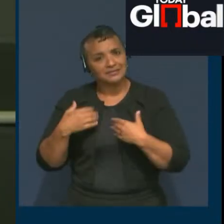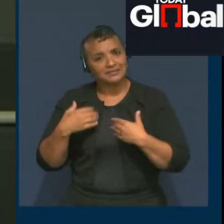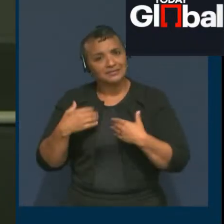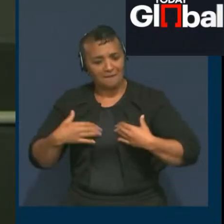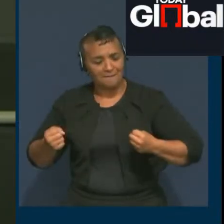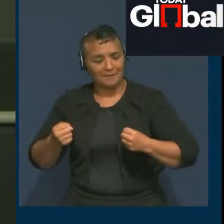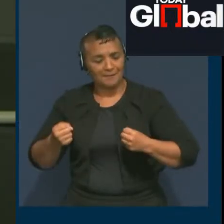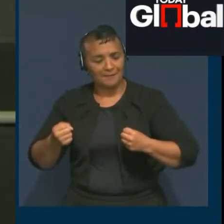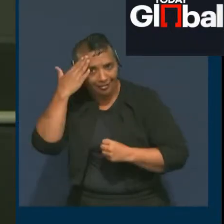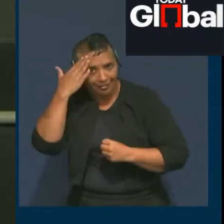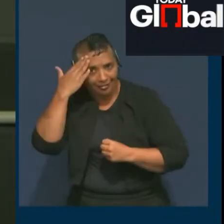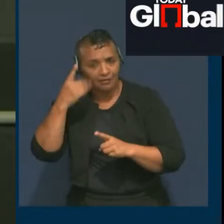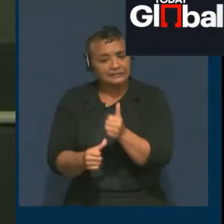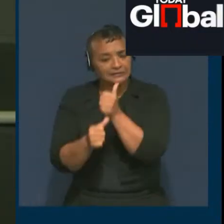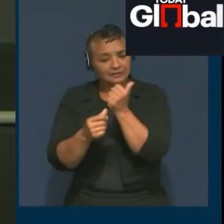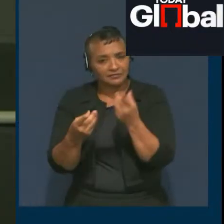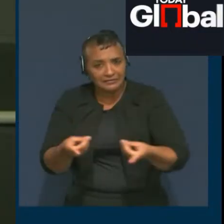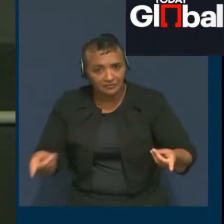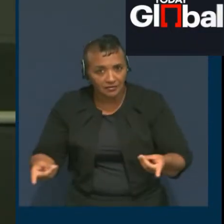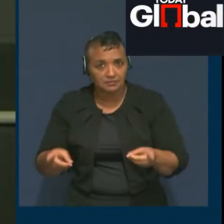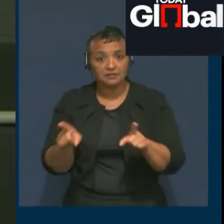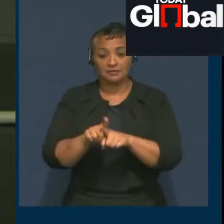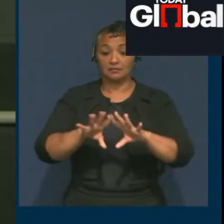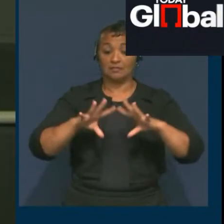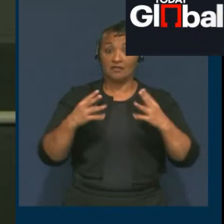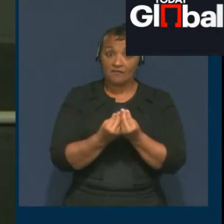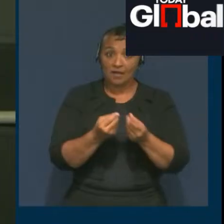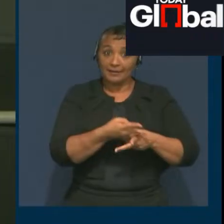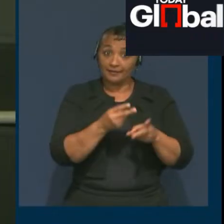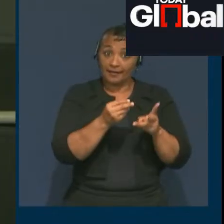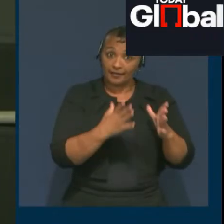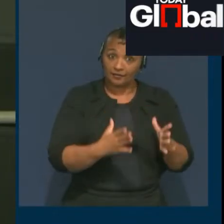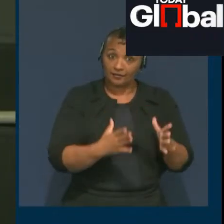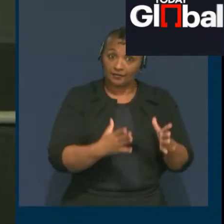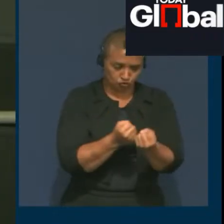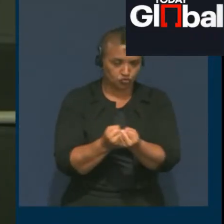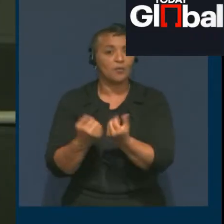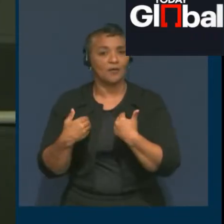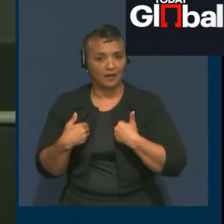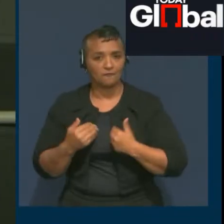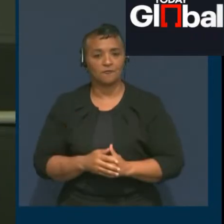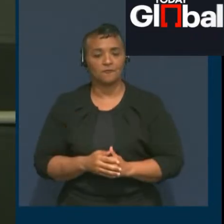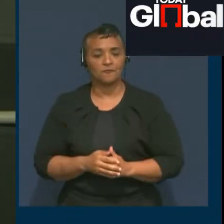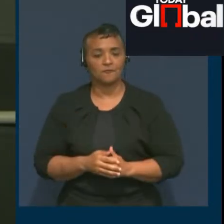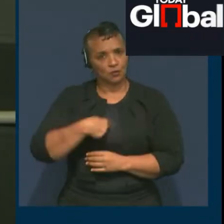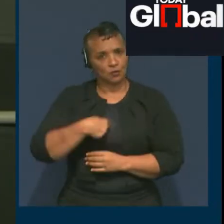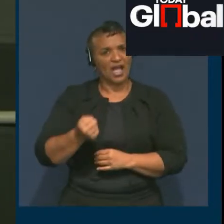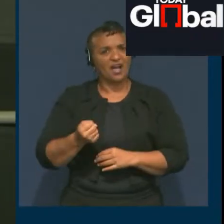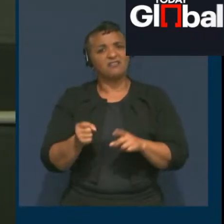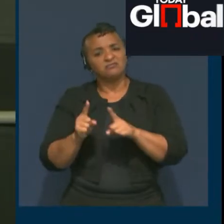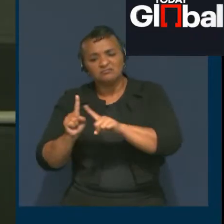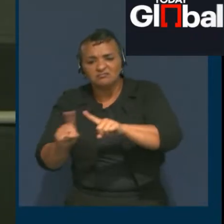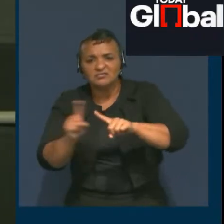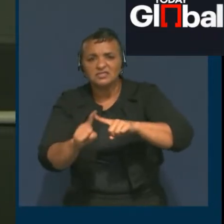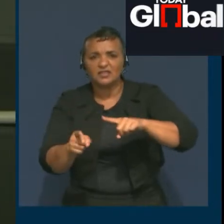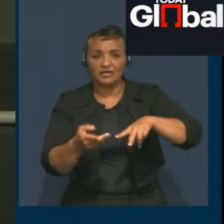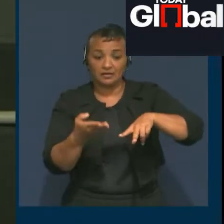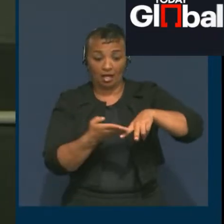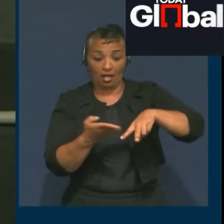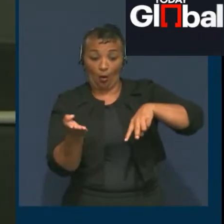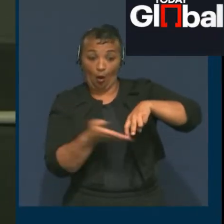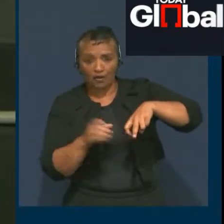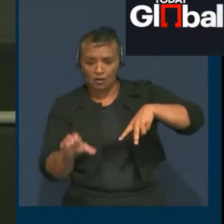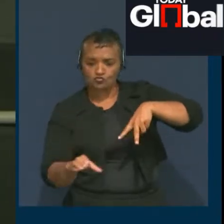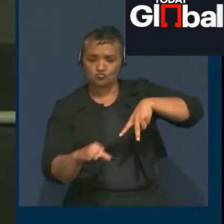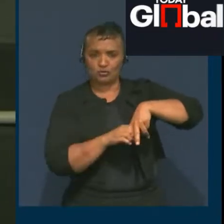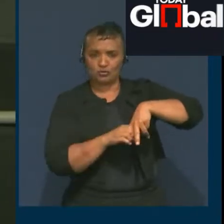and technologies, and support for families and caregivers. The state has also developed prosthetic and orthotic